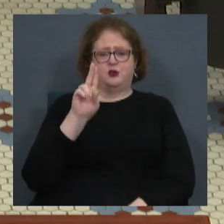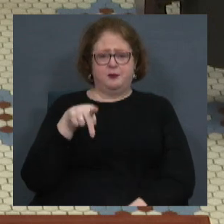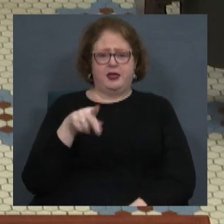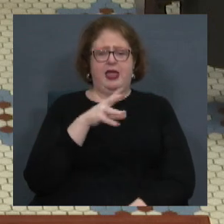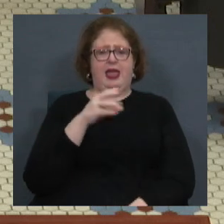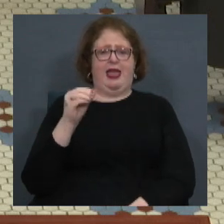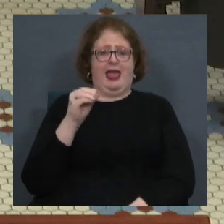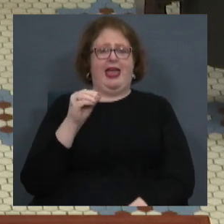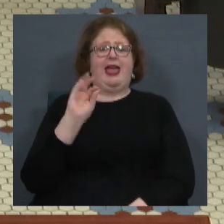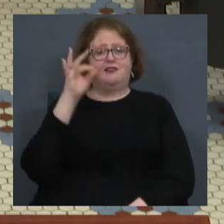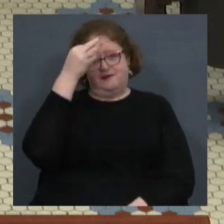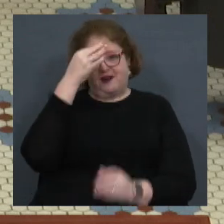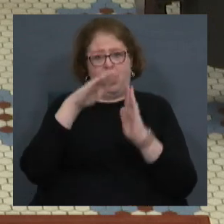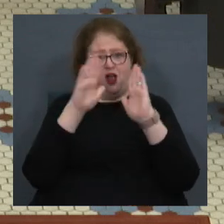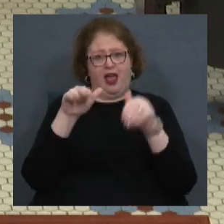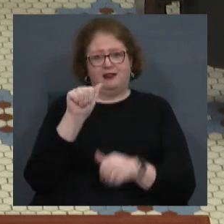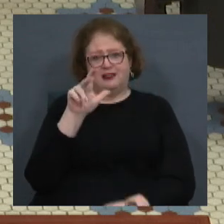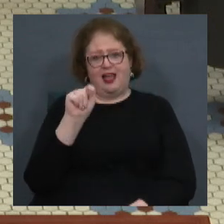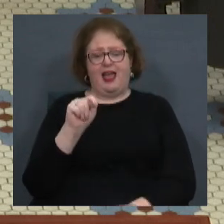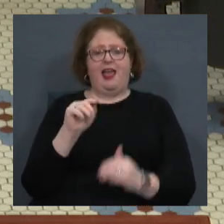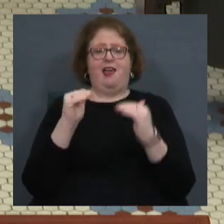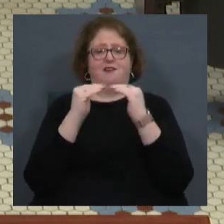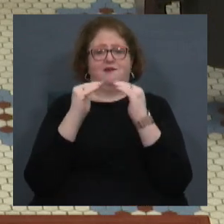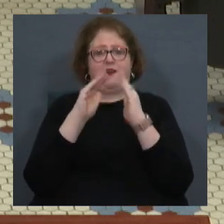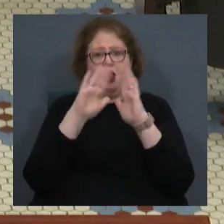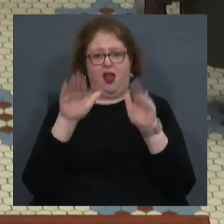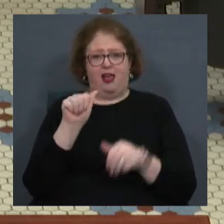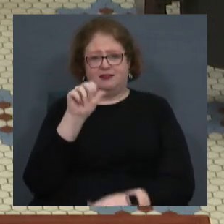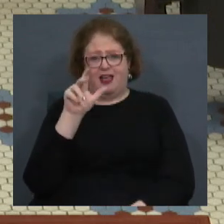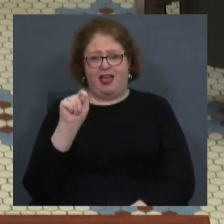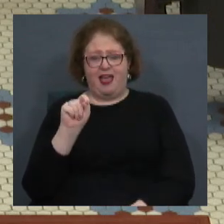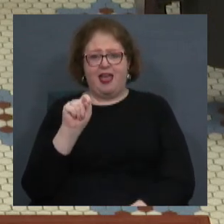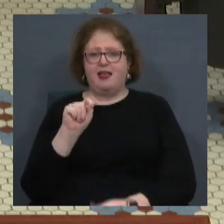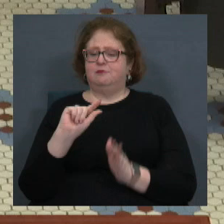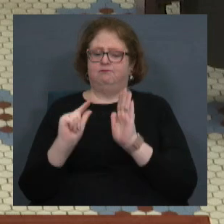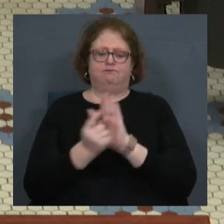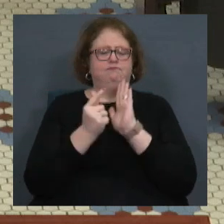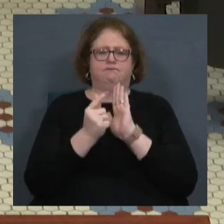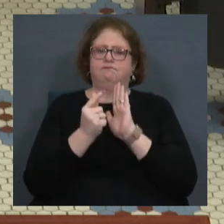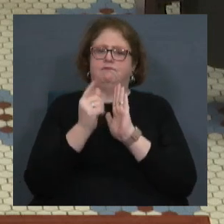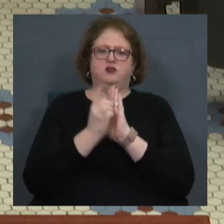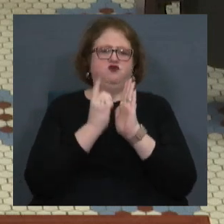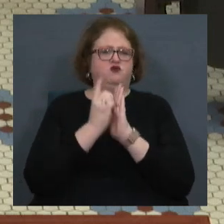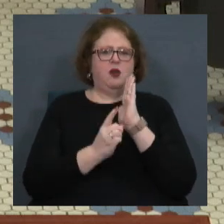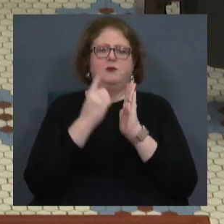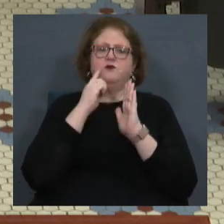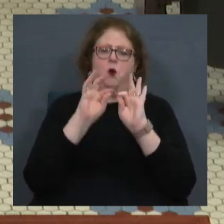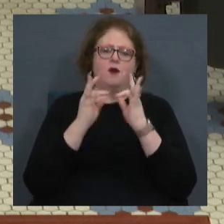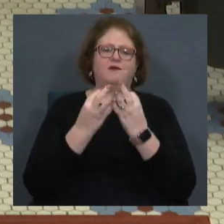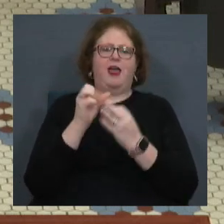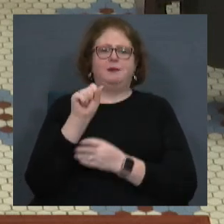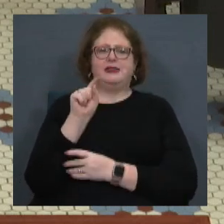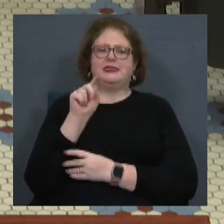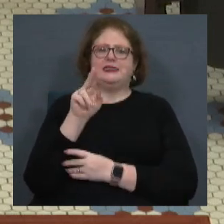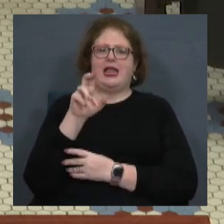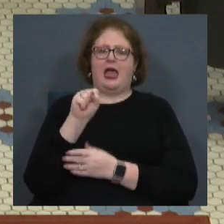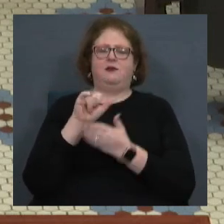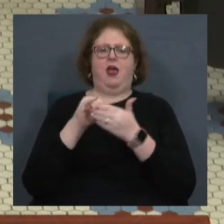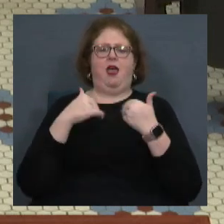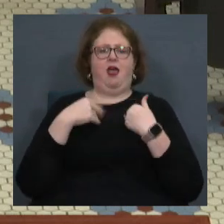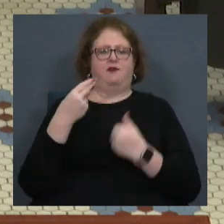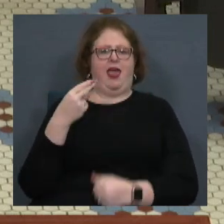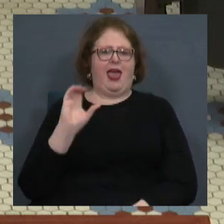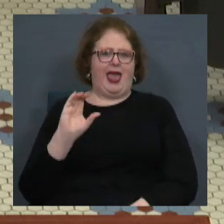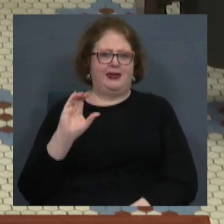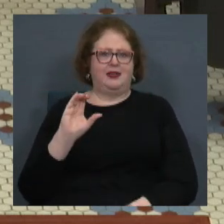Act, Fair Housing Act, prohibits discrimination on the basis of family status and/or handicap, which includes